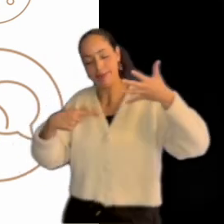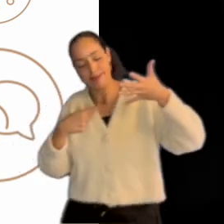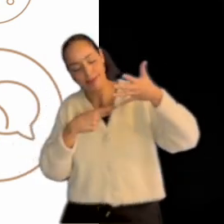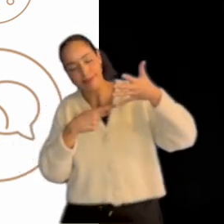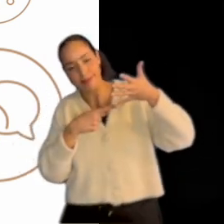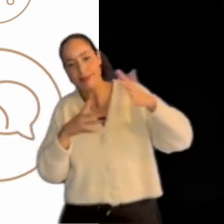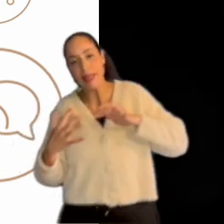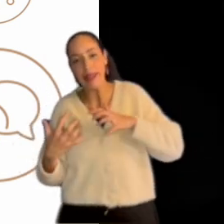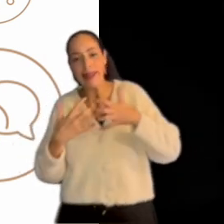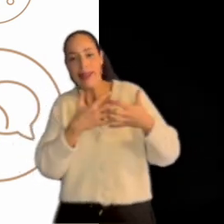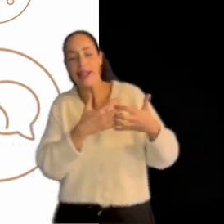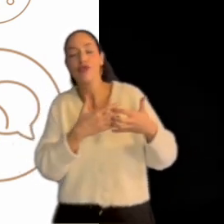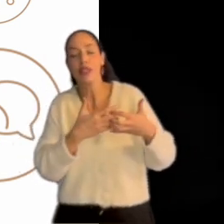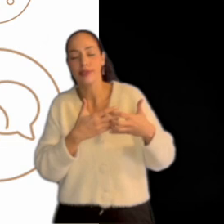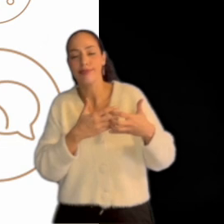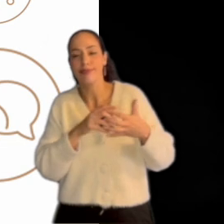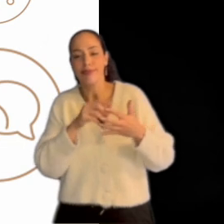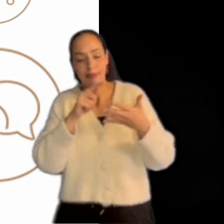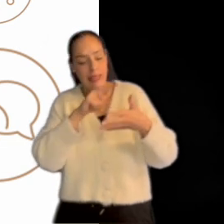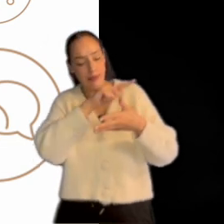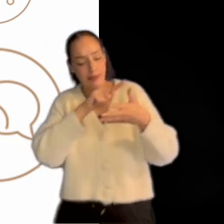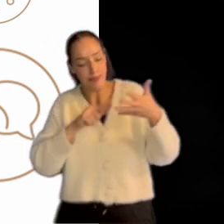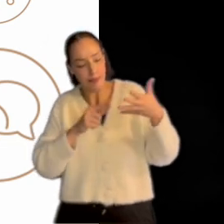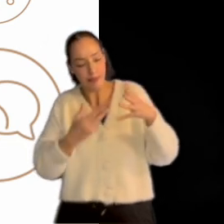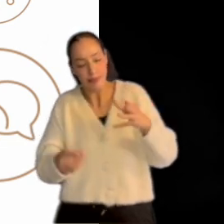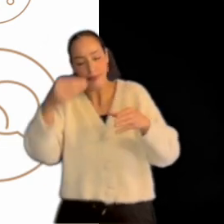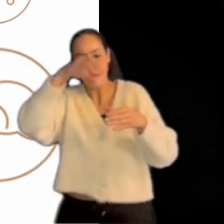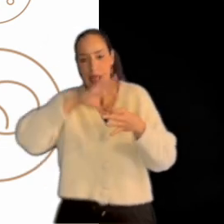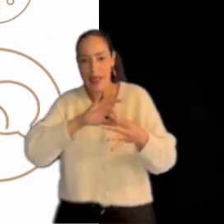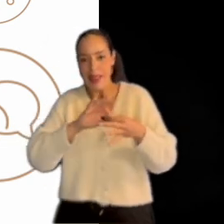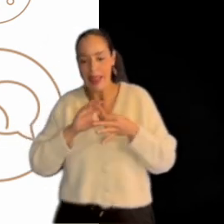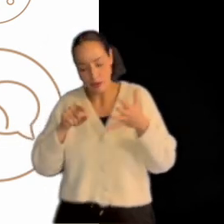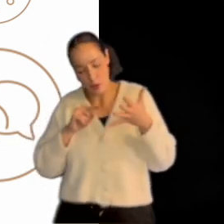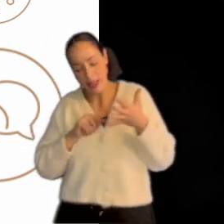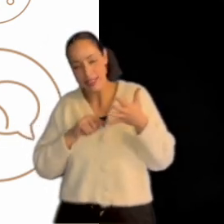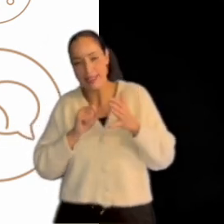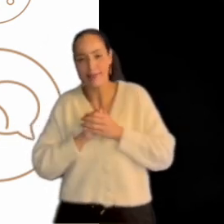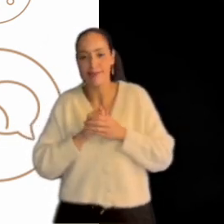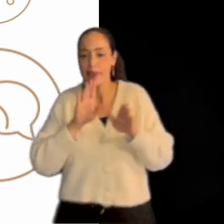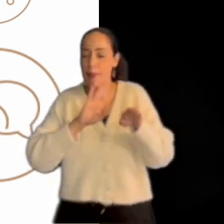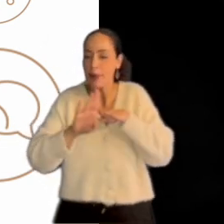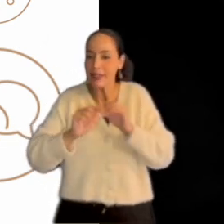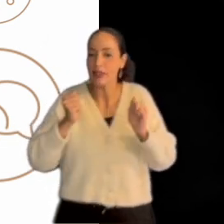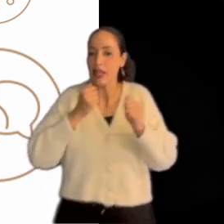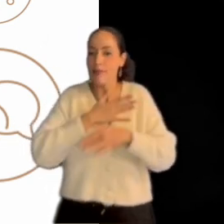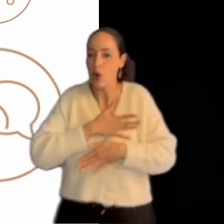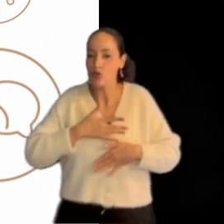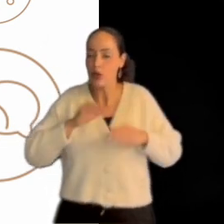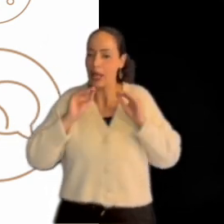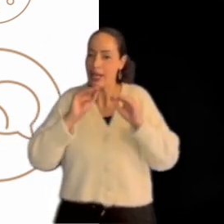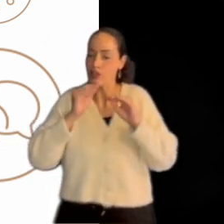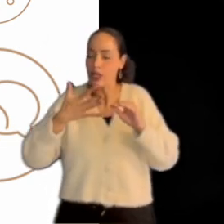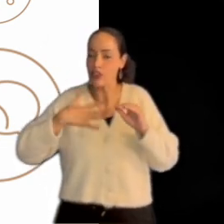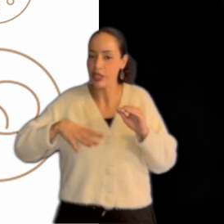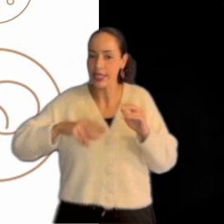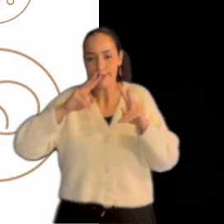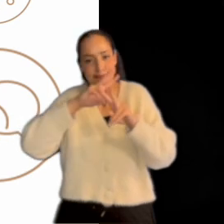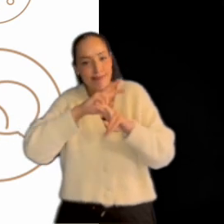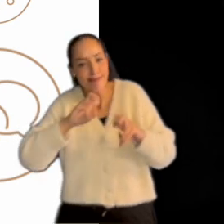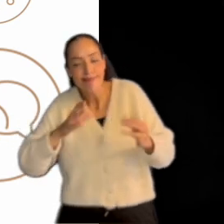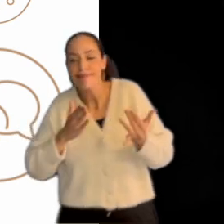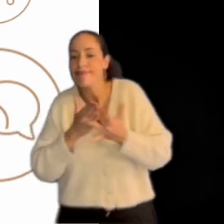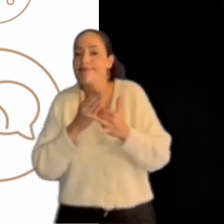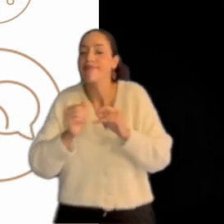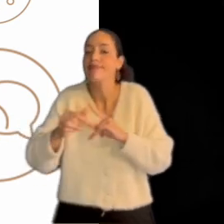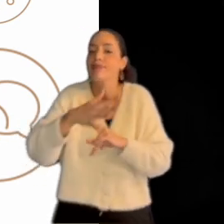educational, explored access to social support and examined those people, places, activities and even animals which support coping.